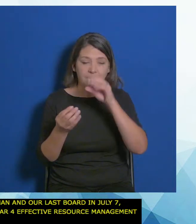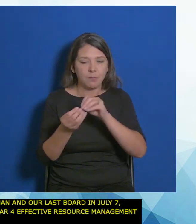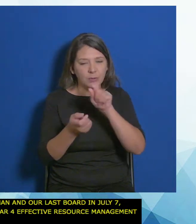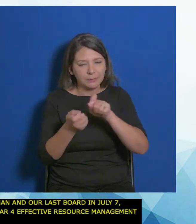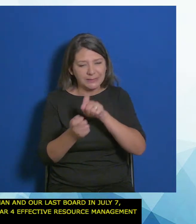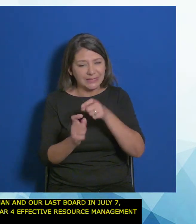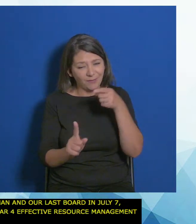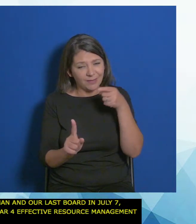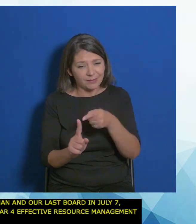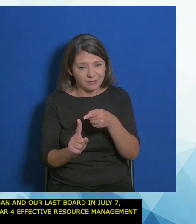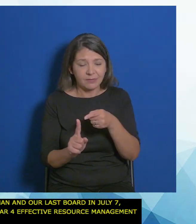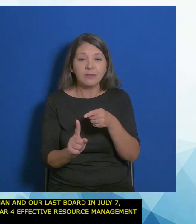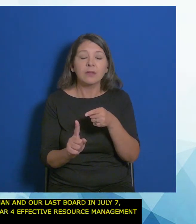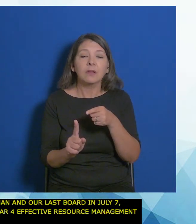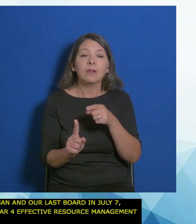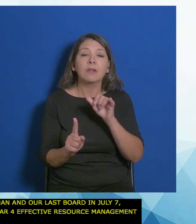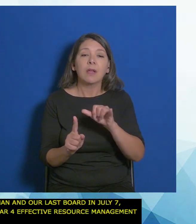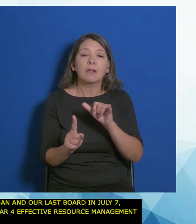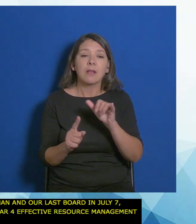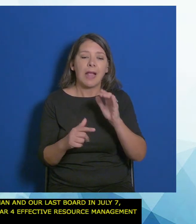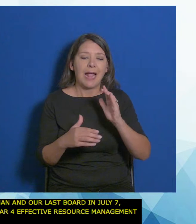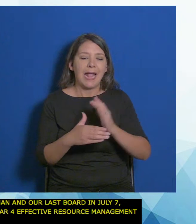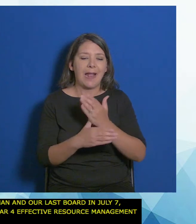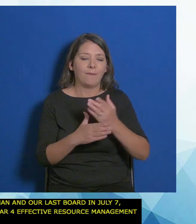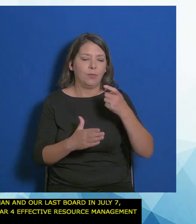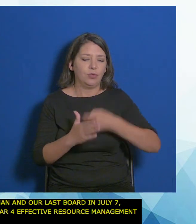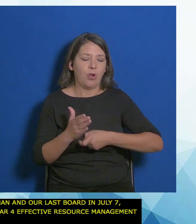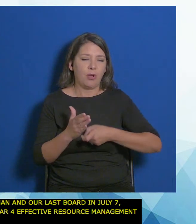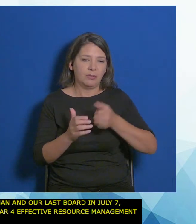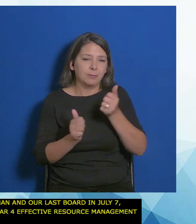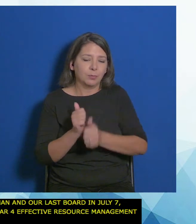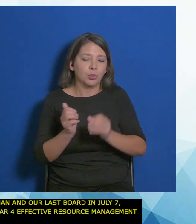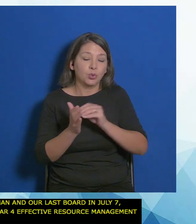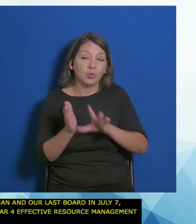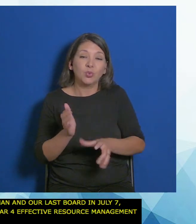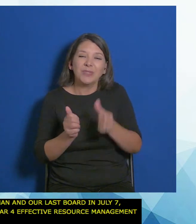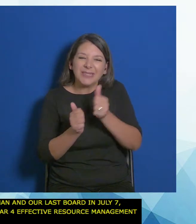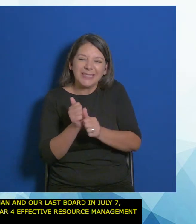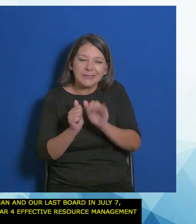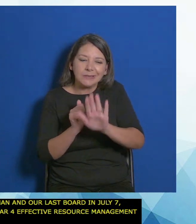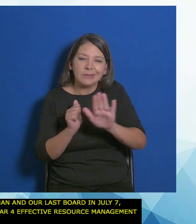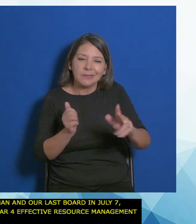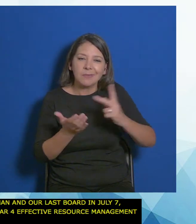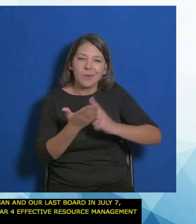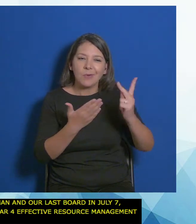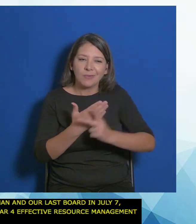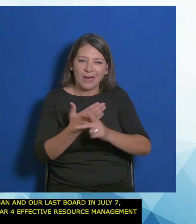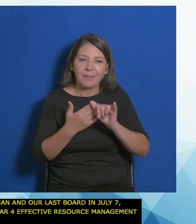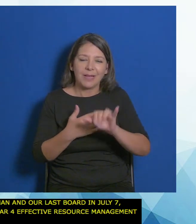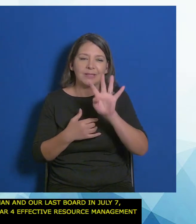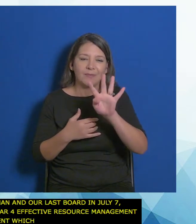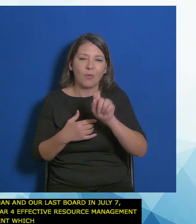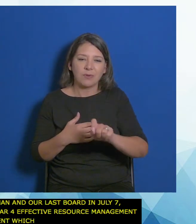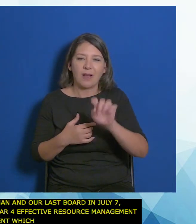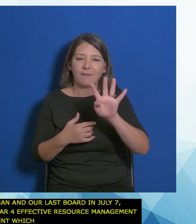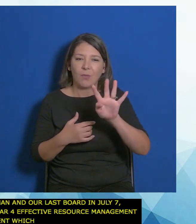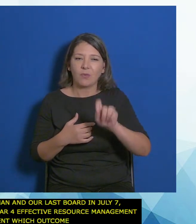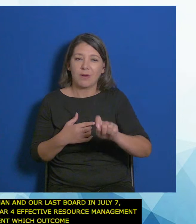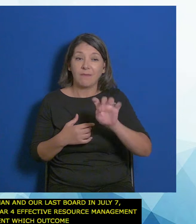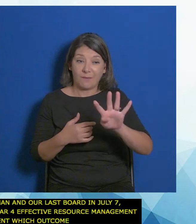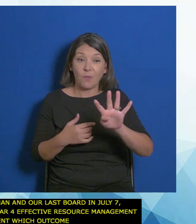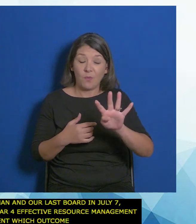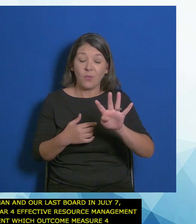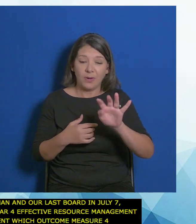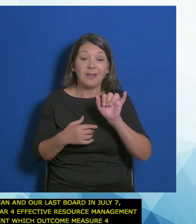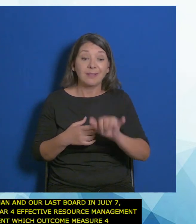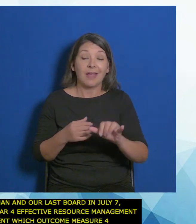specifically, with the average cost per student by program, which is outcome measure 4.4.4. It